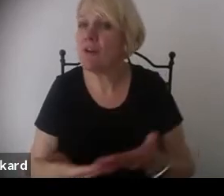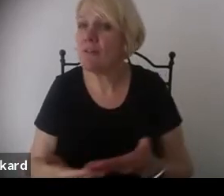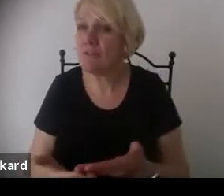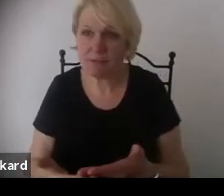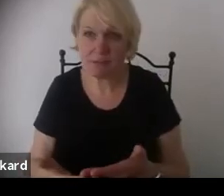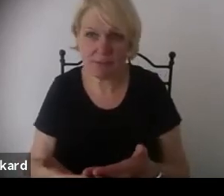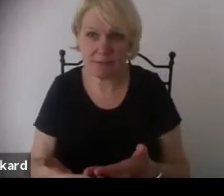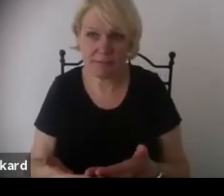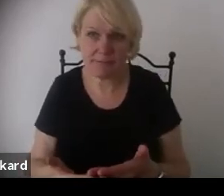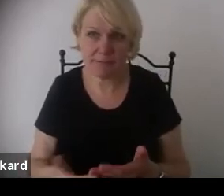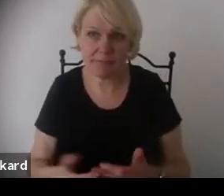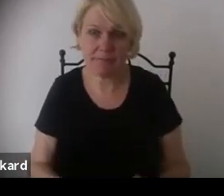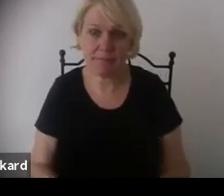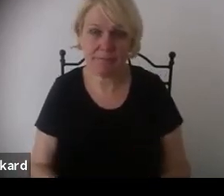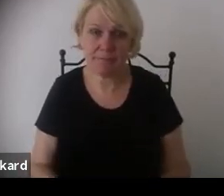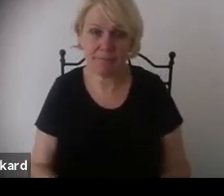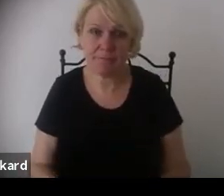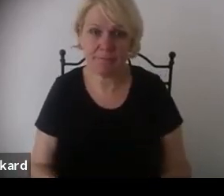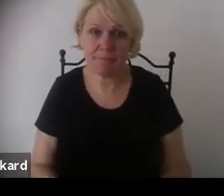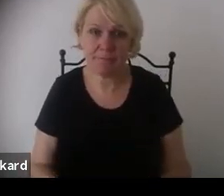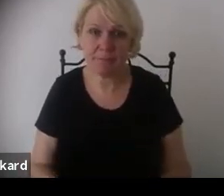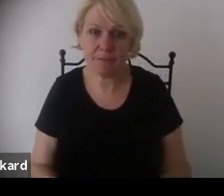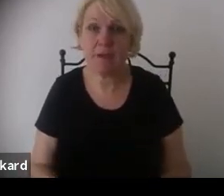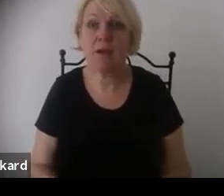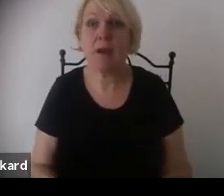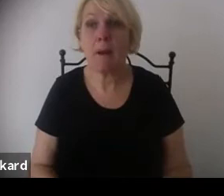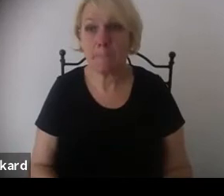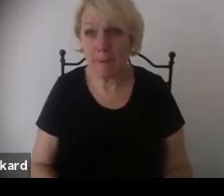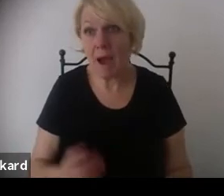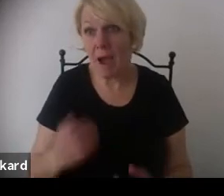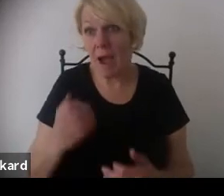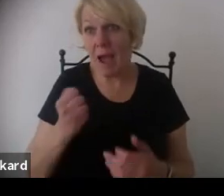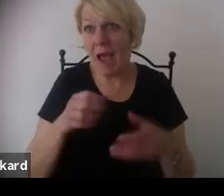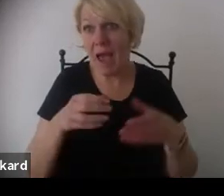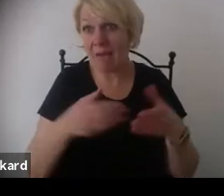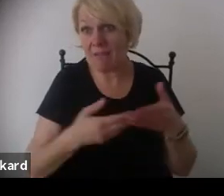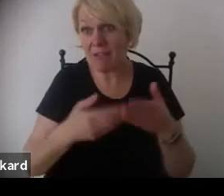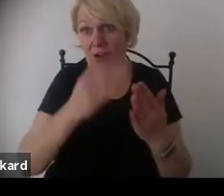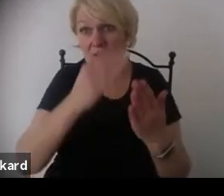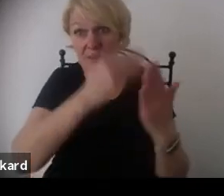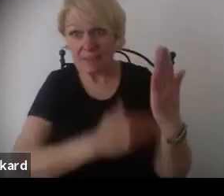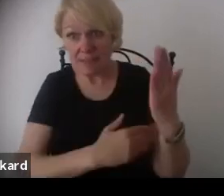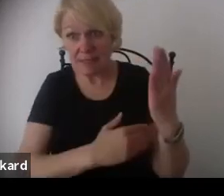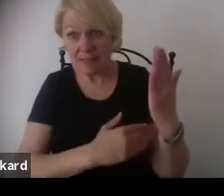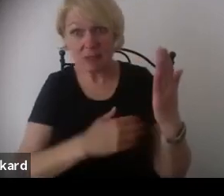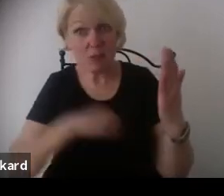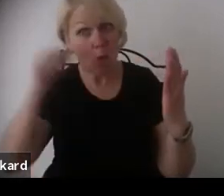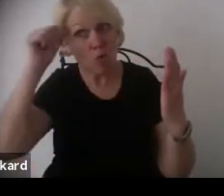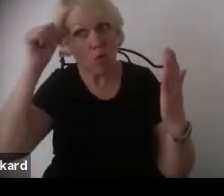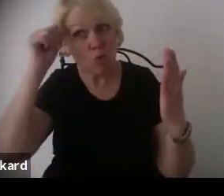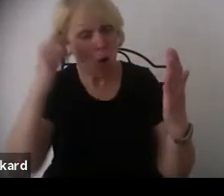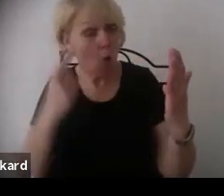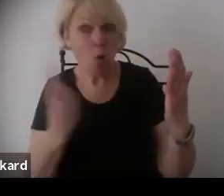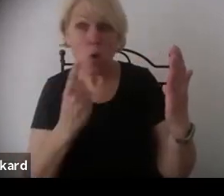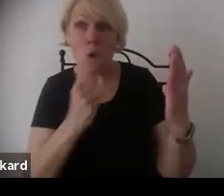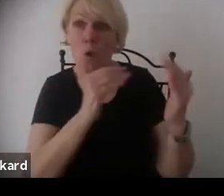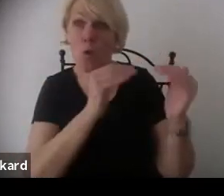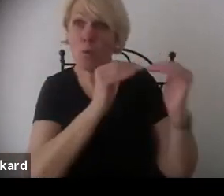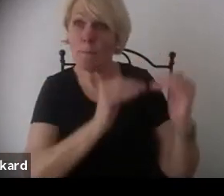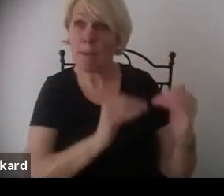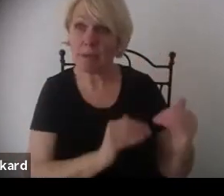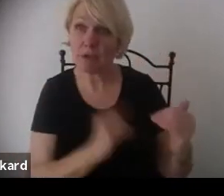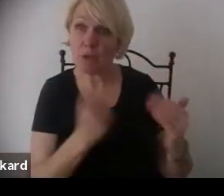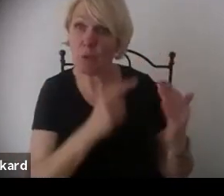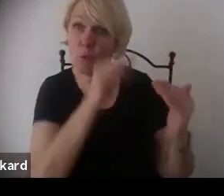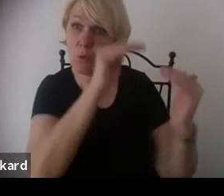But we can do that because we've got information on who to speak to, for example, at the council or somewhere else. We can refer